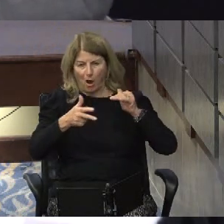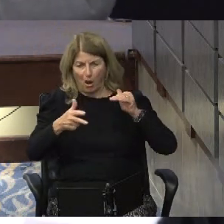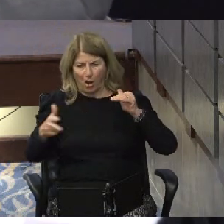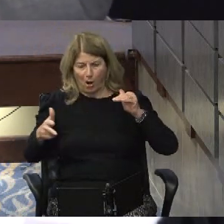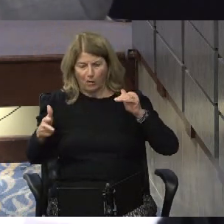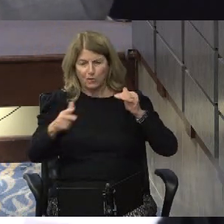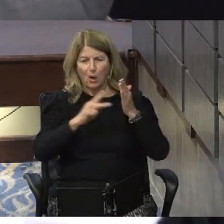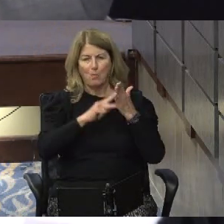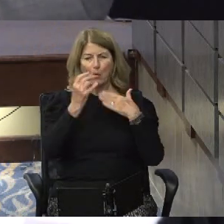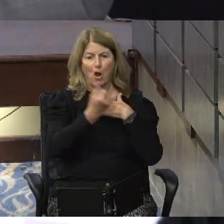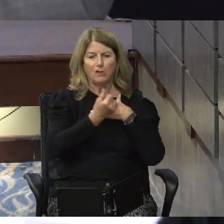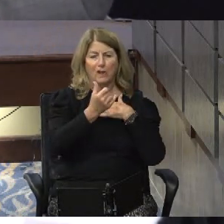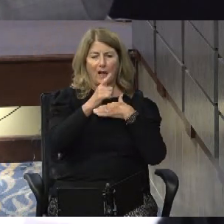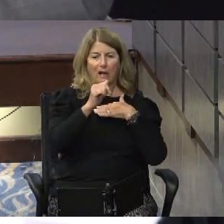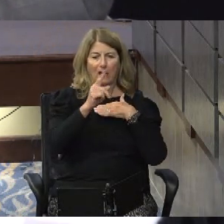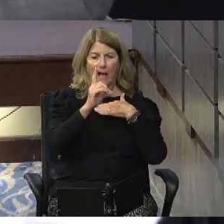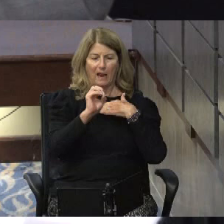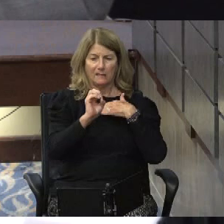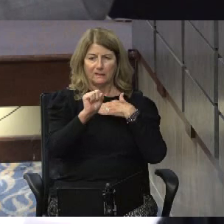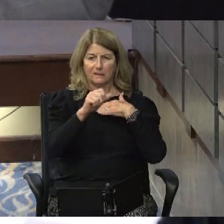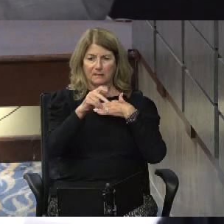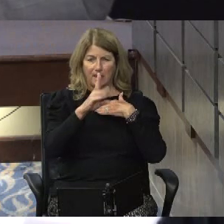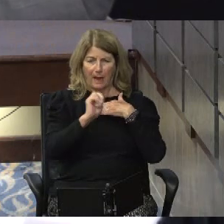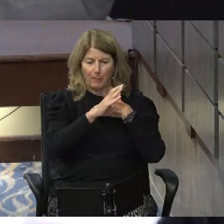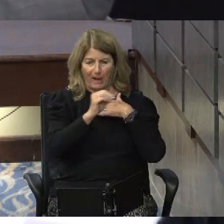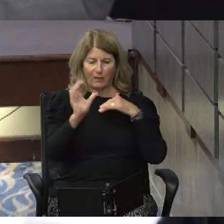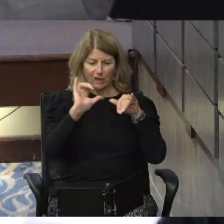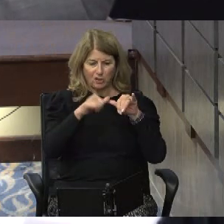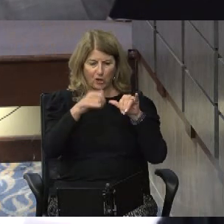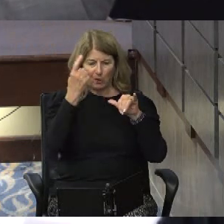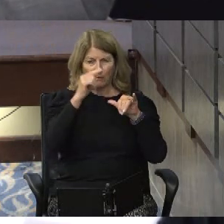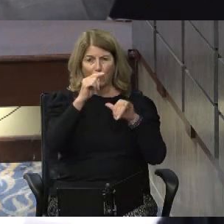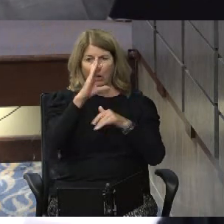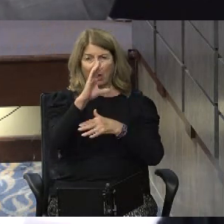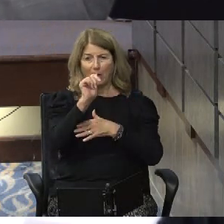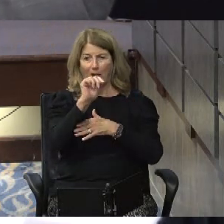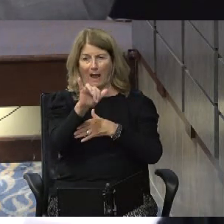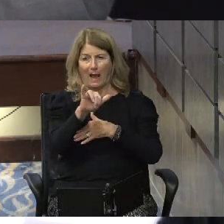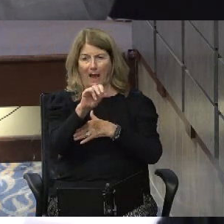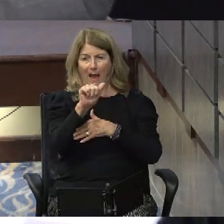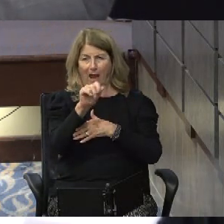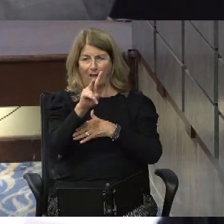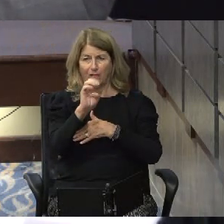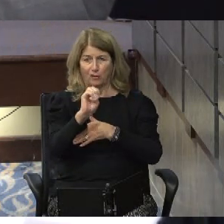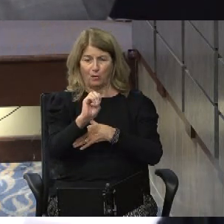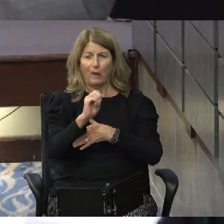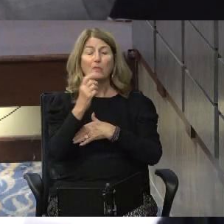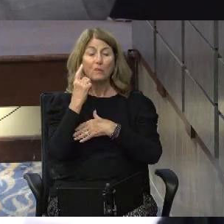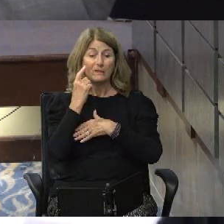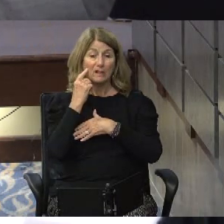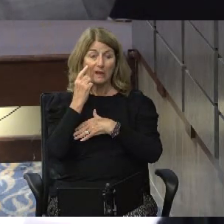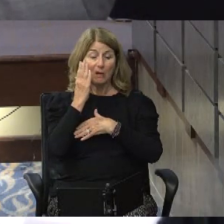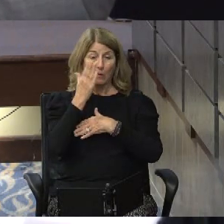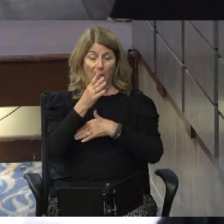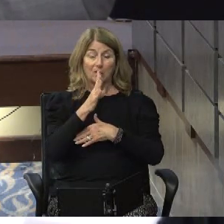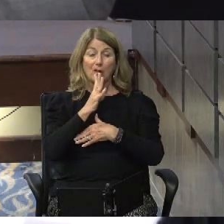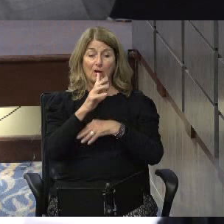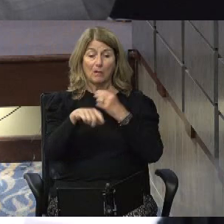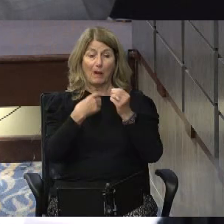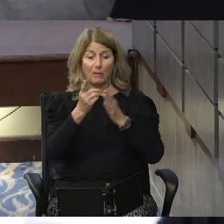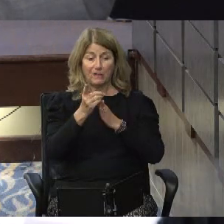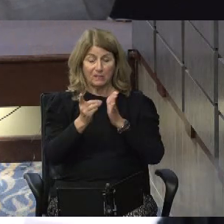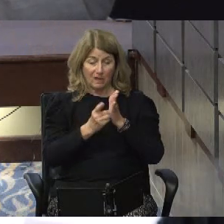and landscape for and engineering for Clay Avenue recently, and we'll touch on some of the design in Clay Avenue as it relates to